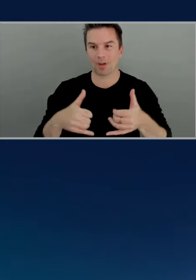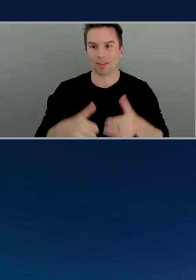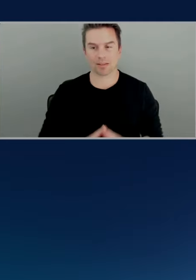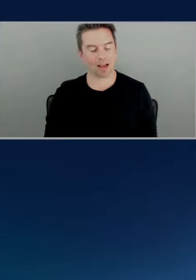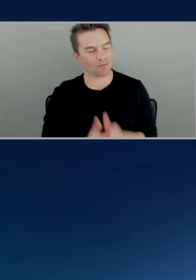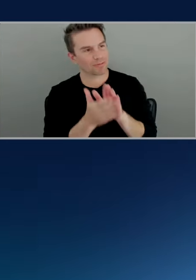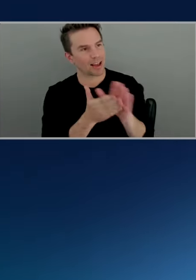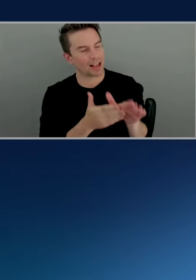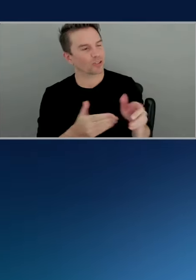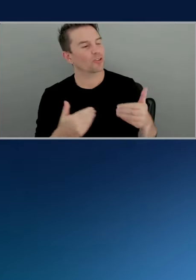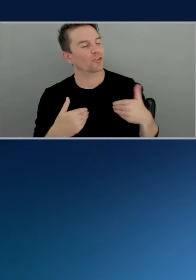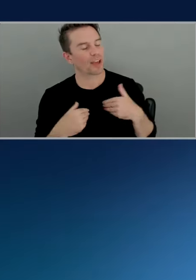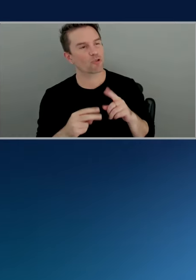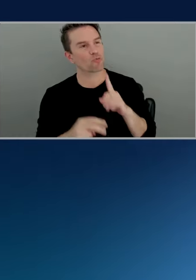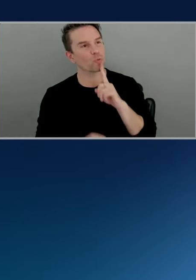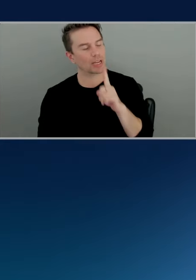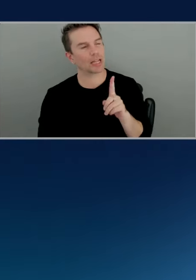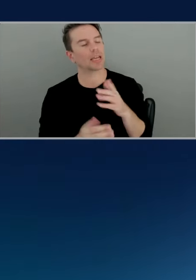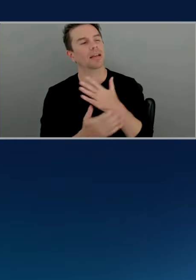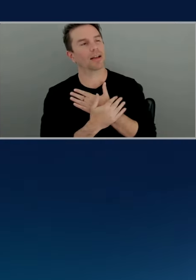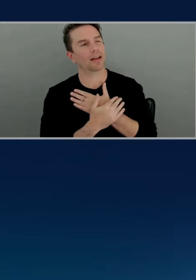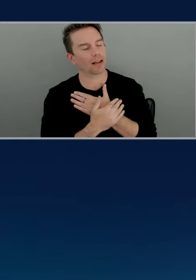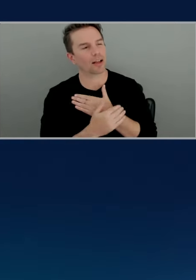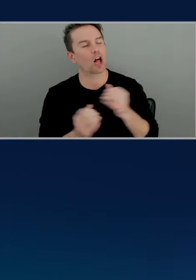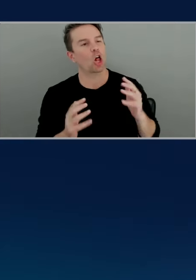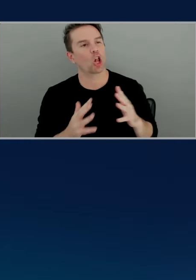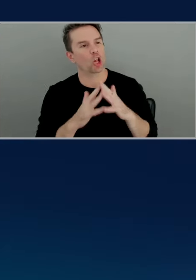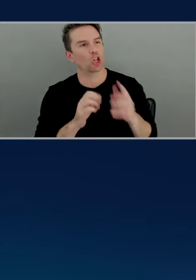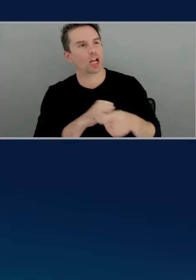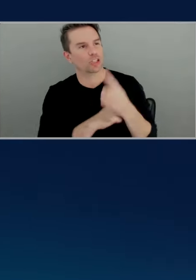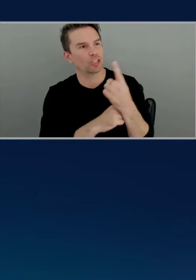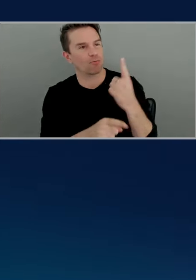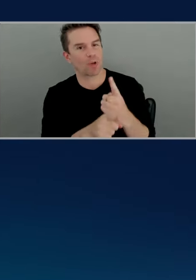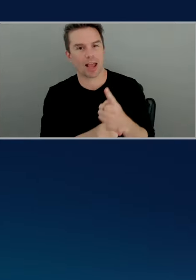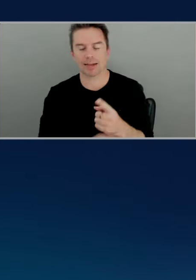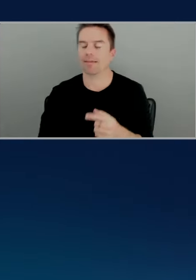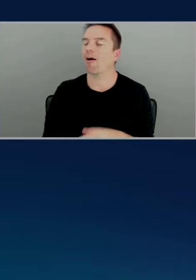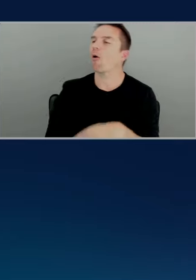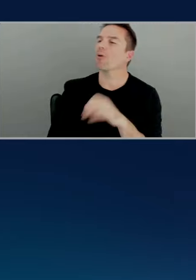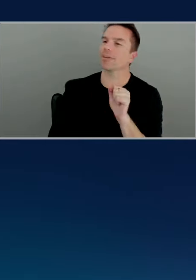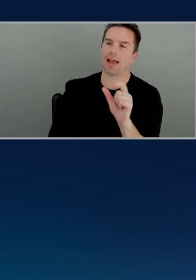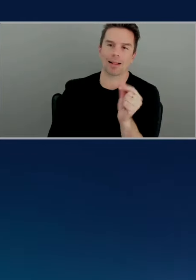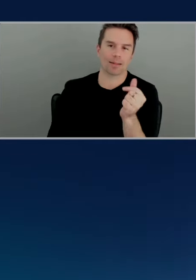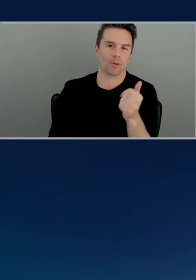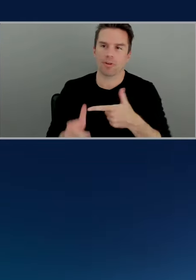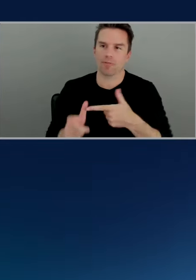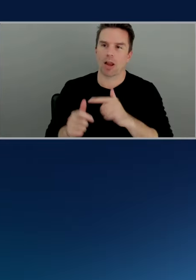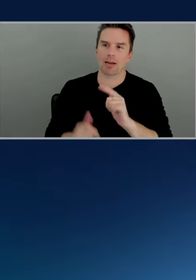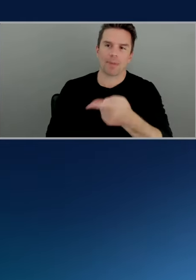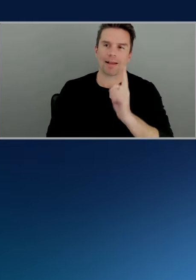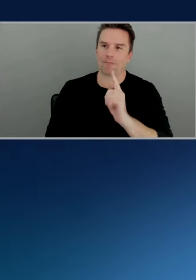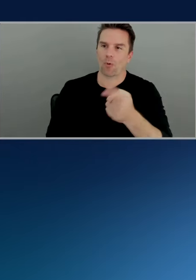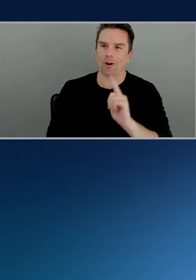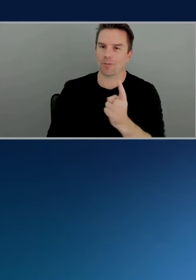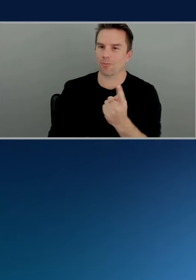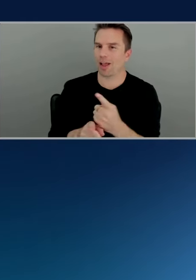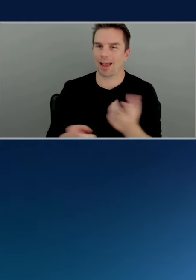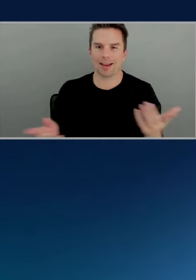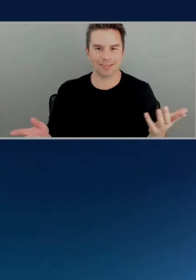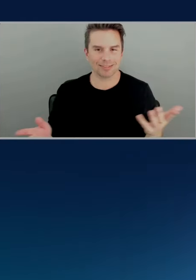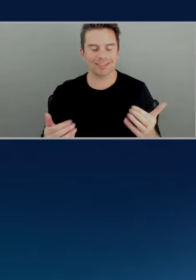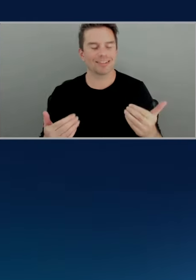launch day, I assume. Yeah, just a little bit of sprinting back and forth, you know. It's all good, as always. You got to burn off the stress as you do